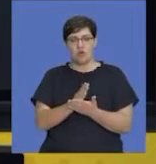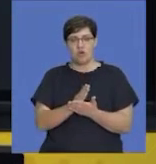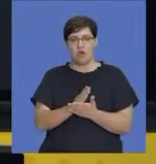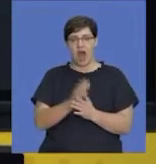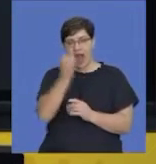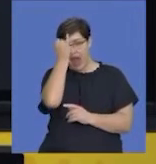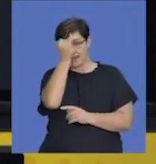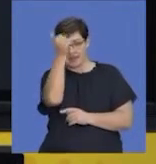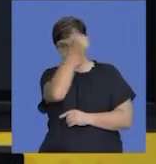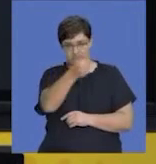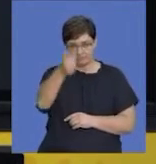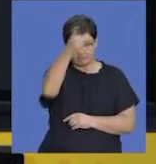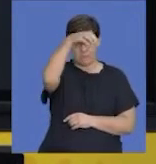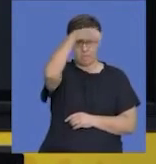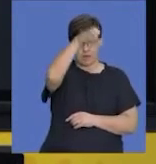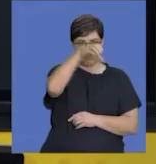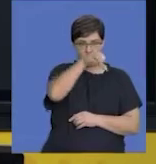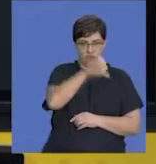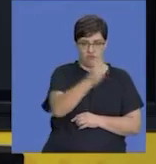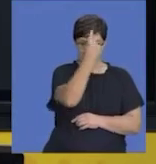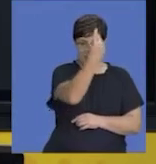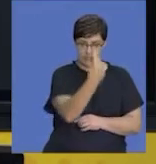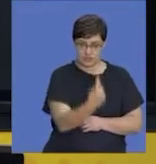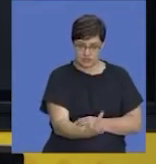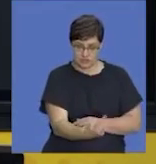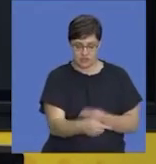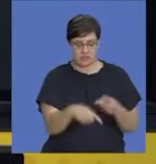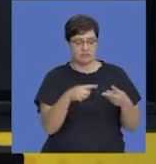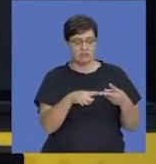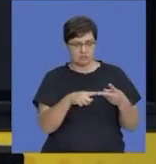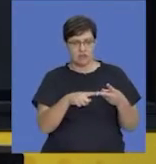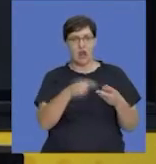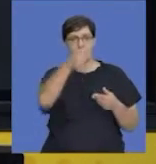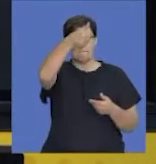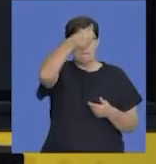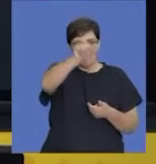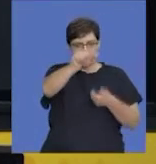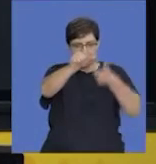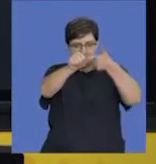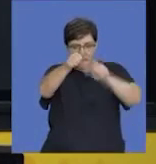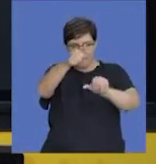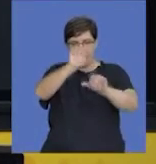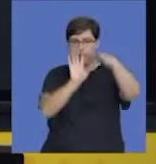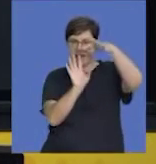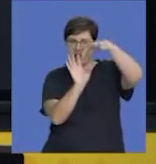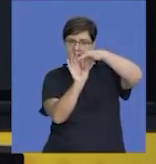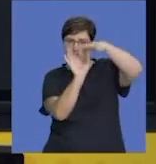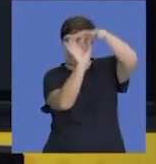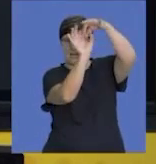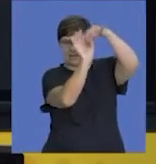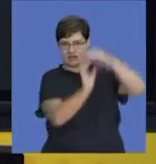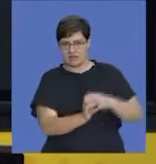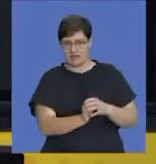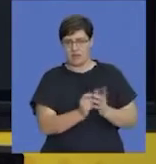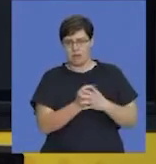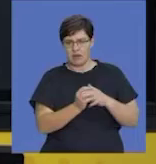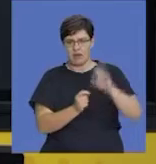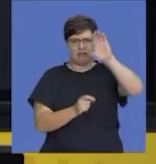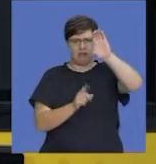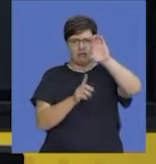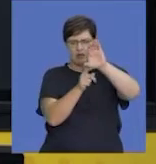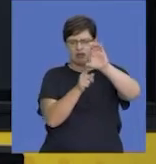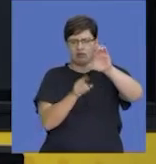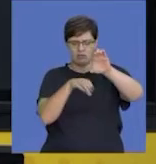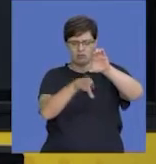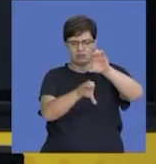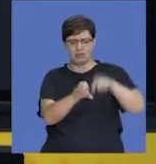ensure that you have a main idea in each paragraph and that your paragraphs actually flow from one idea to the next, so that there is no